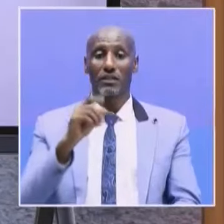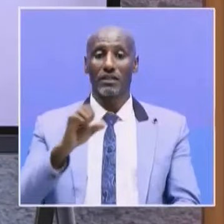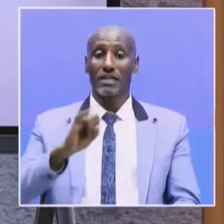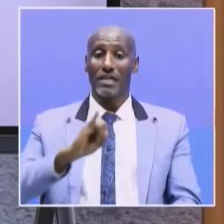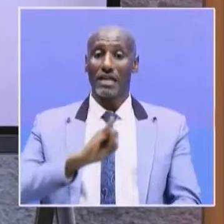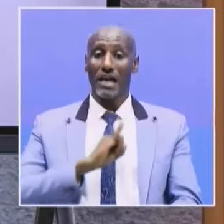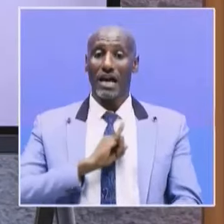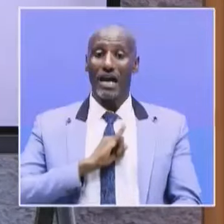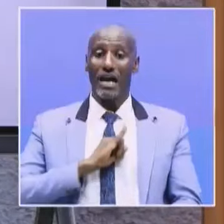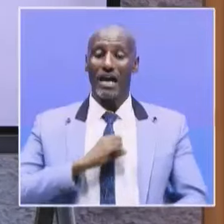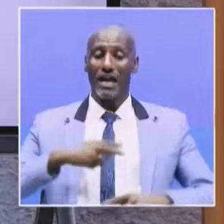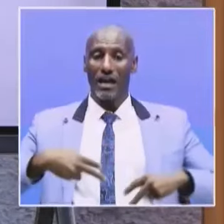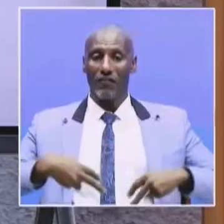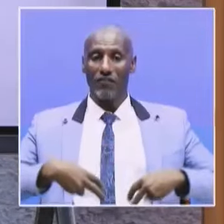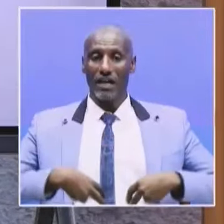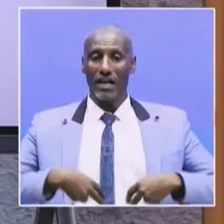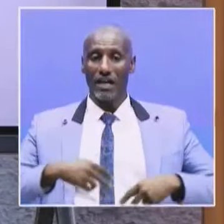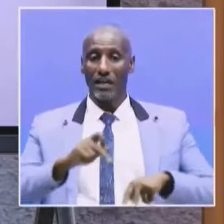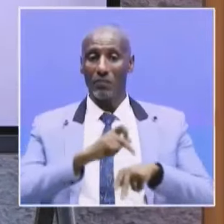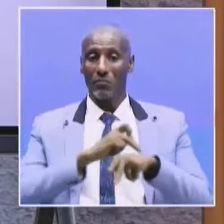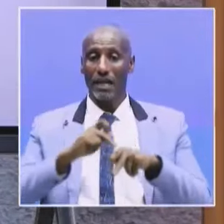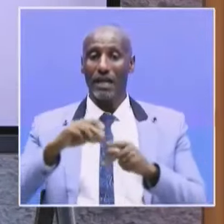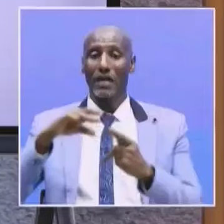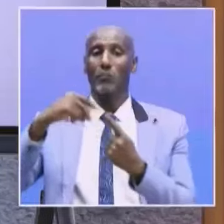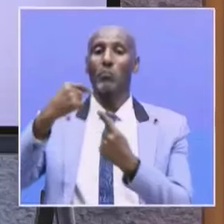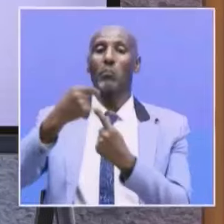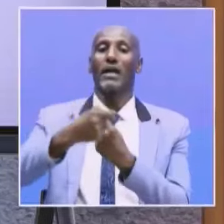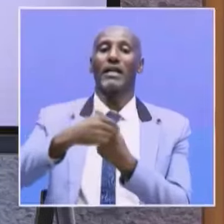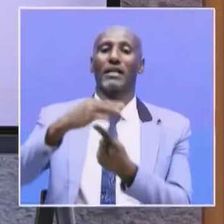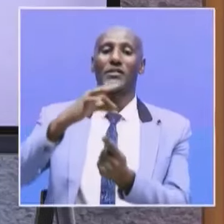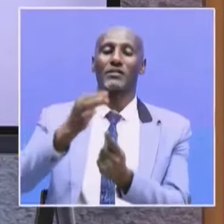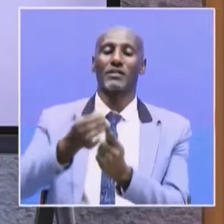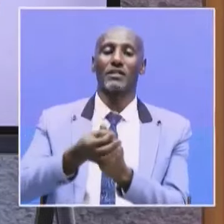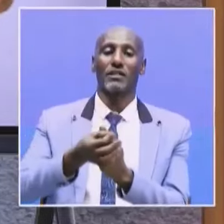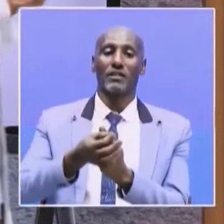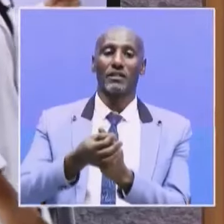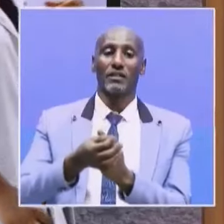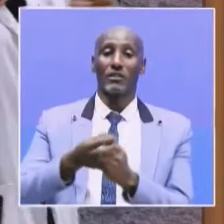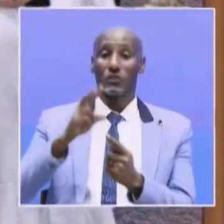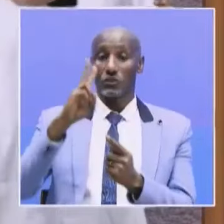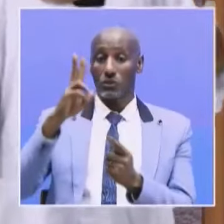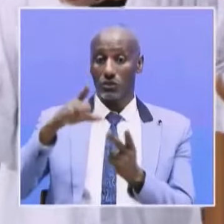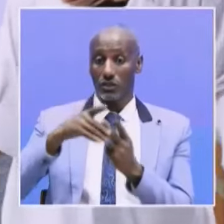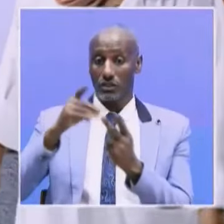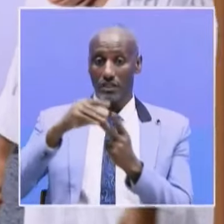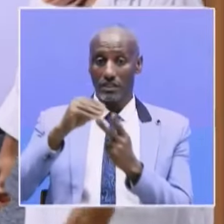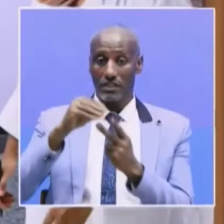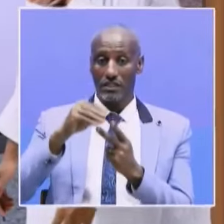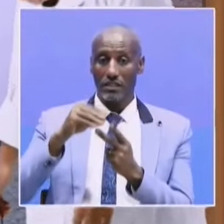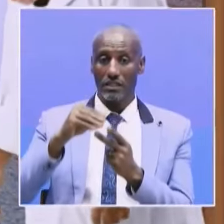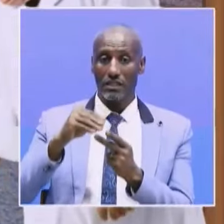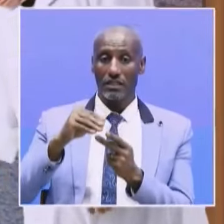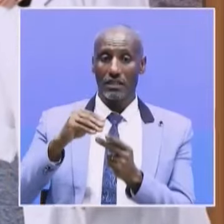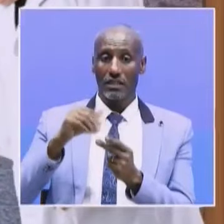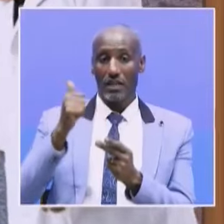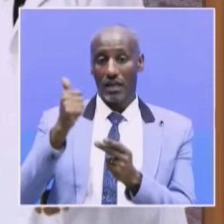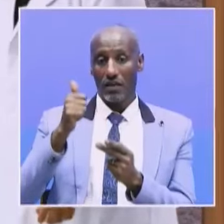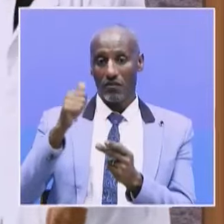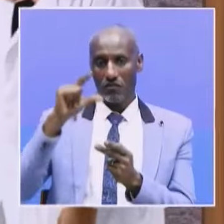blank bananas. I have blank bananas. So here is 2 choices. You can use them, for example, a